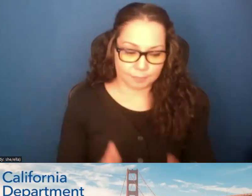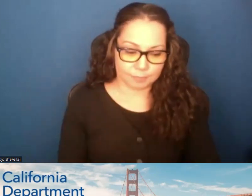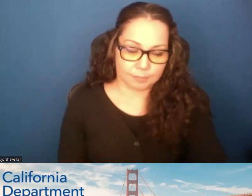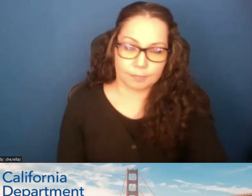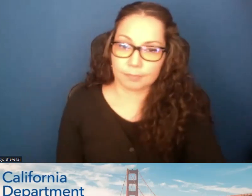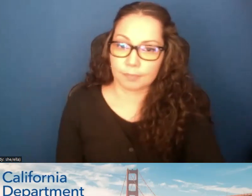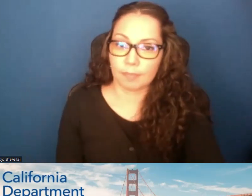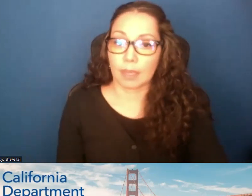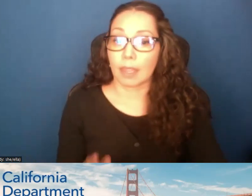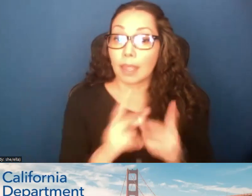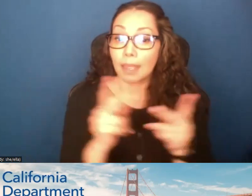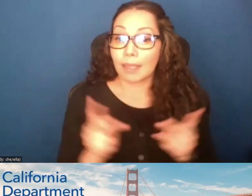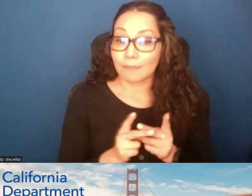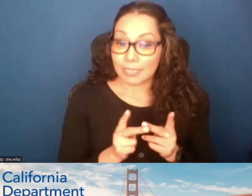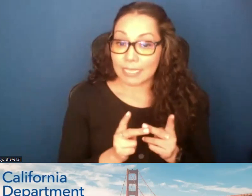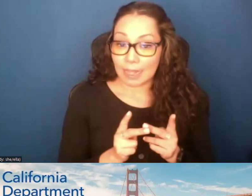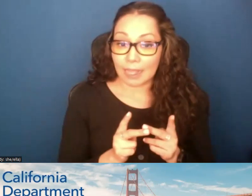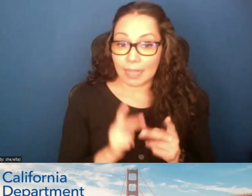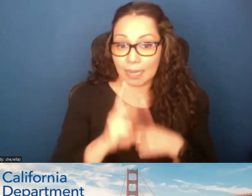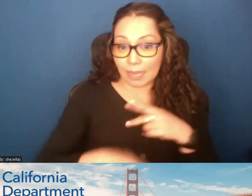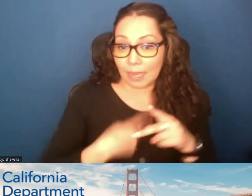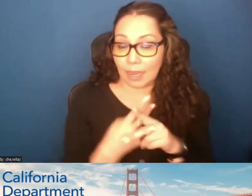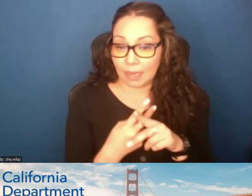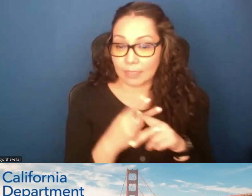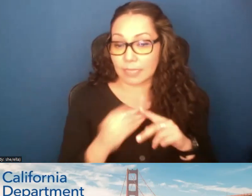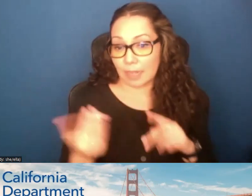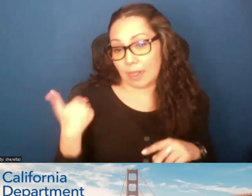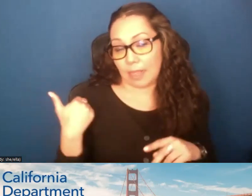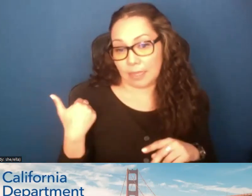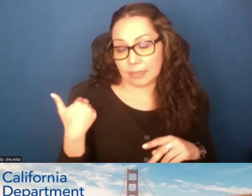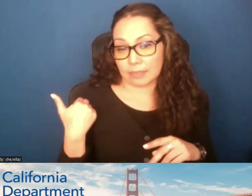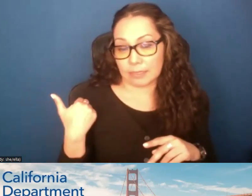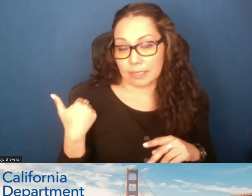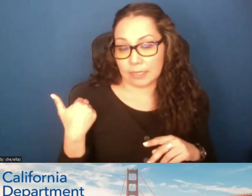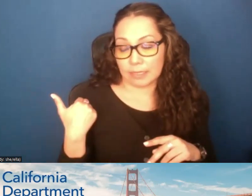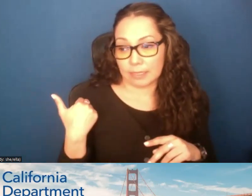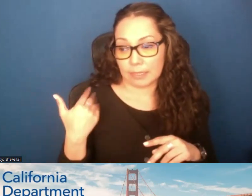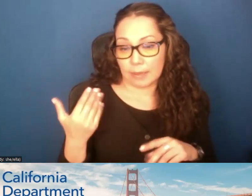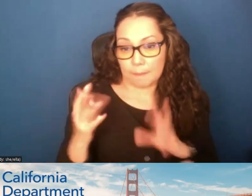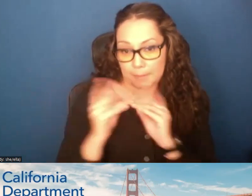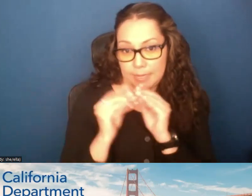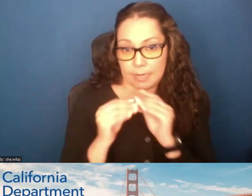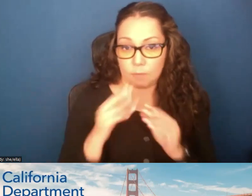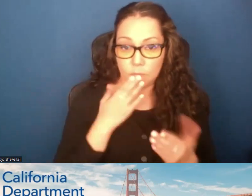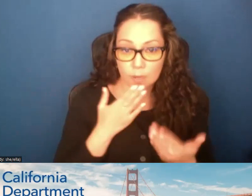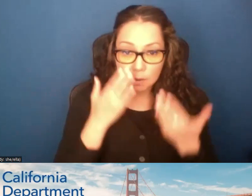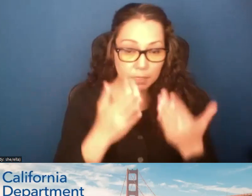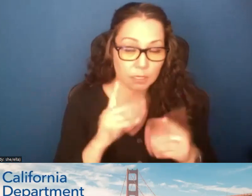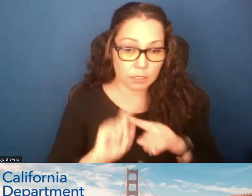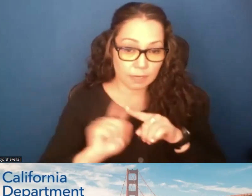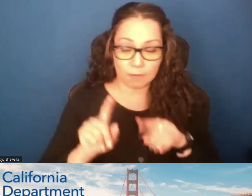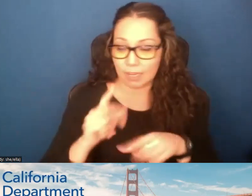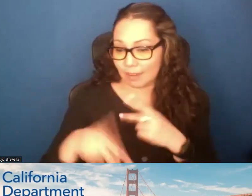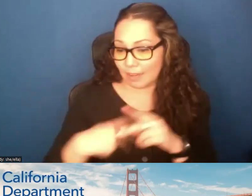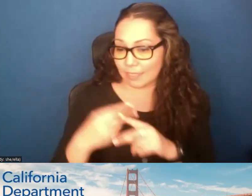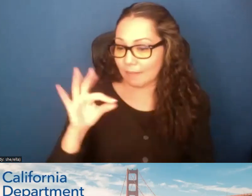Facility types. So in the last month's meeting, we also heard recommendations for different types of facilities